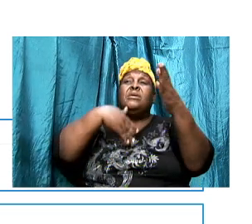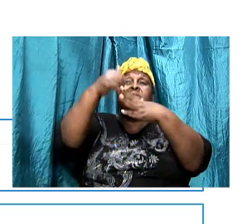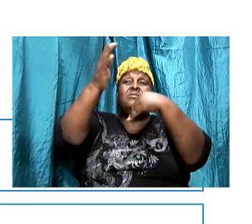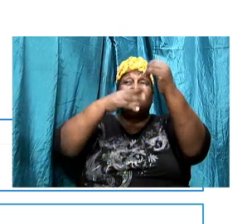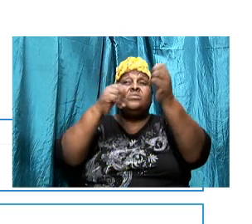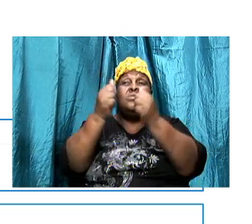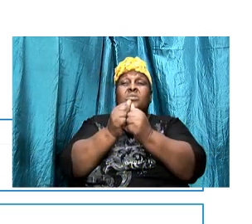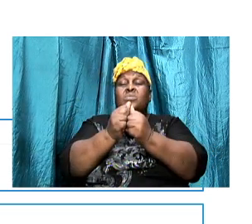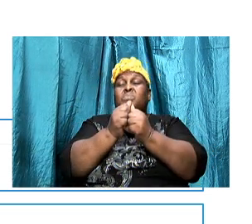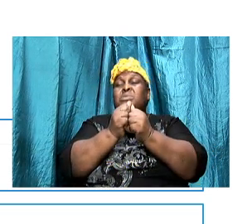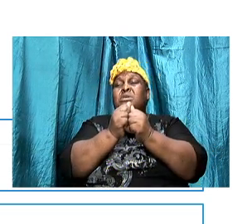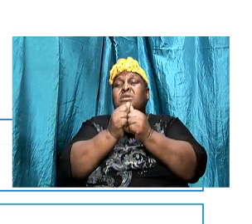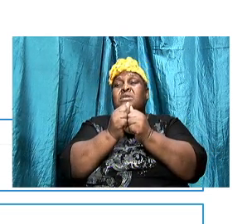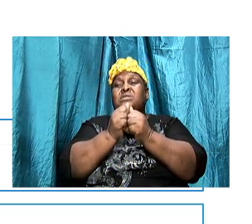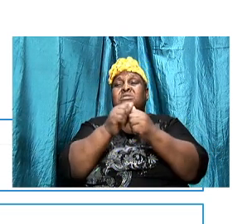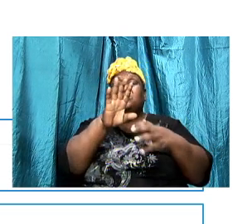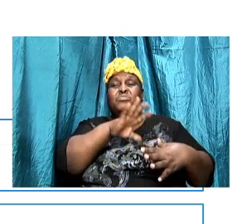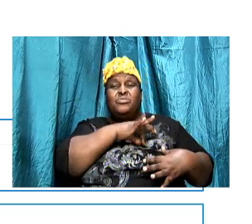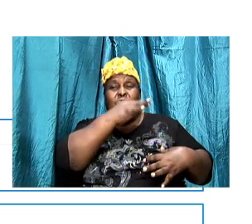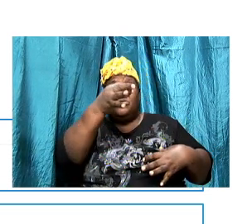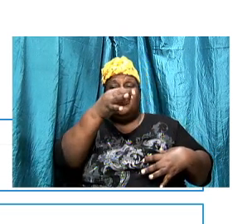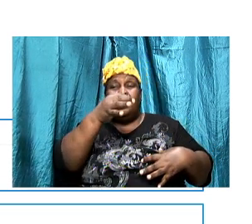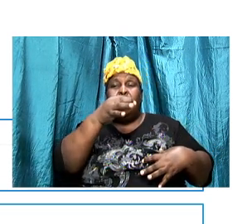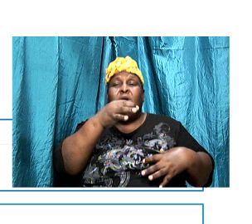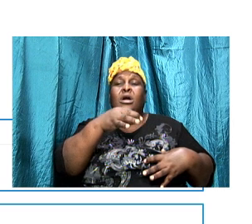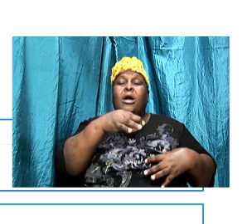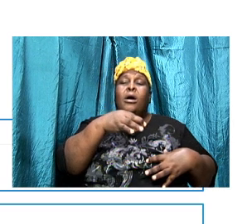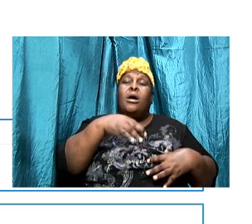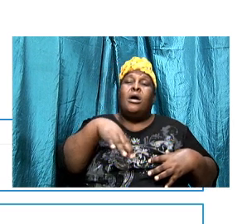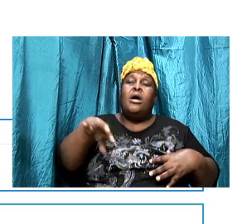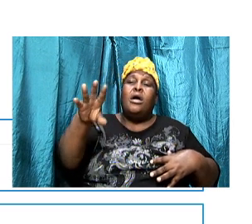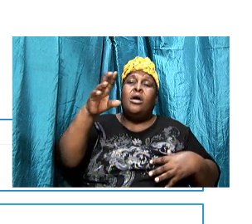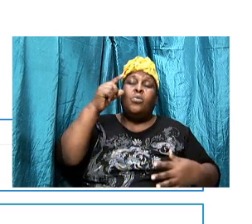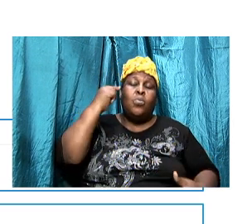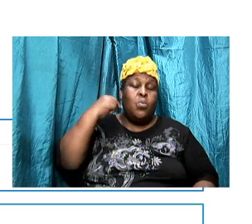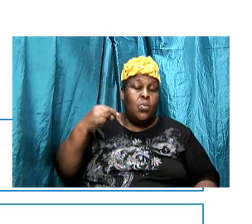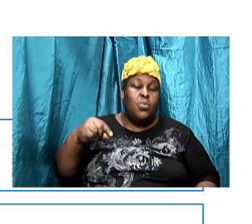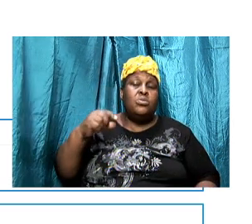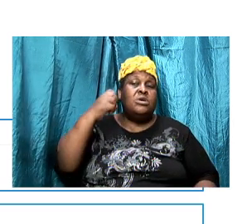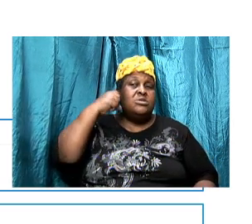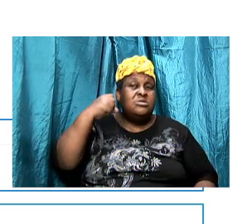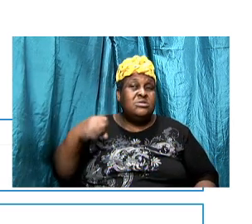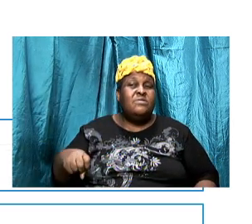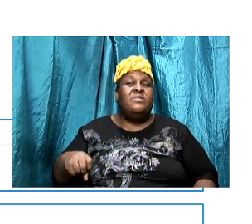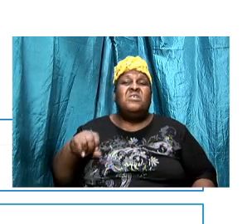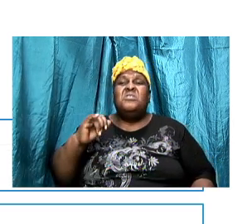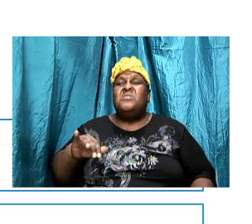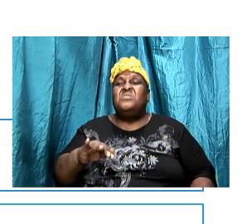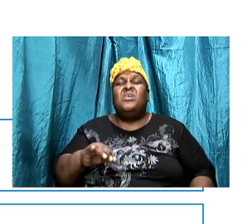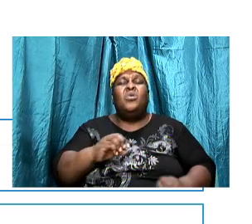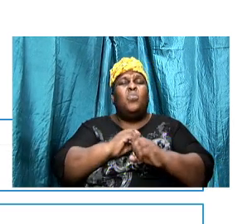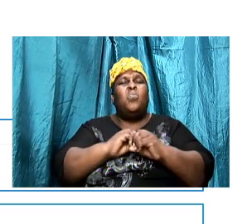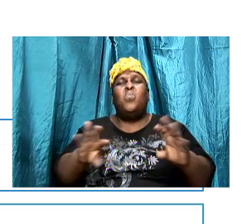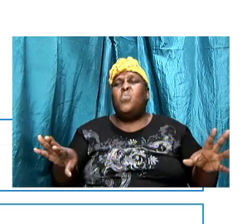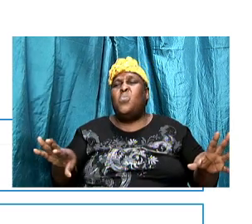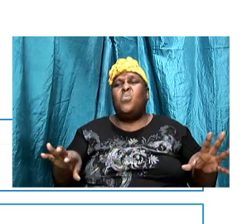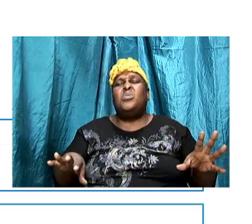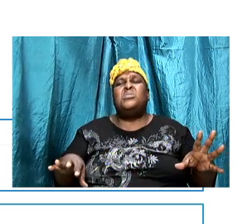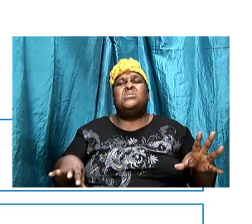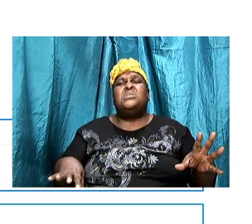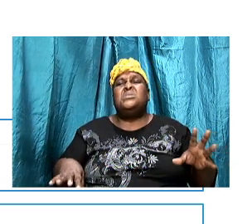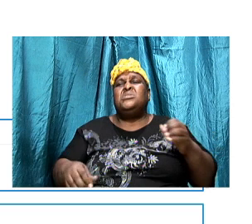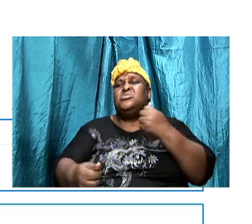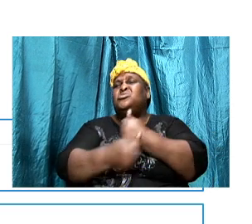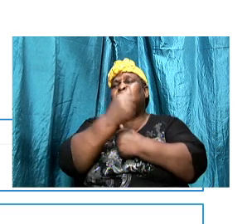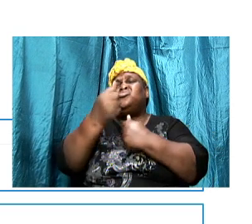material that are, you know, gold and silver, you know, that won't vanish, that won't burn when they